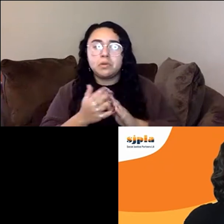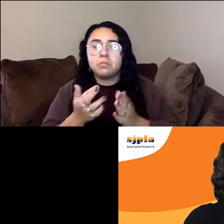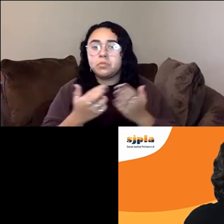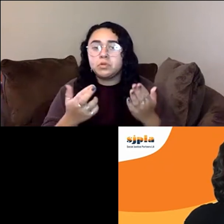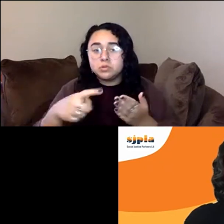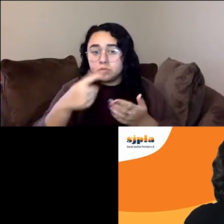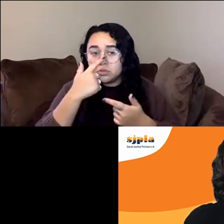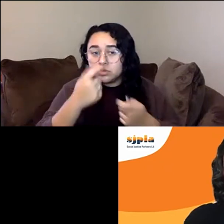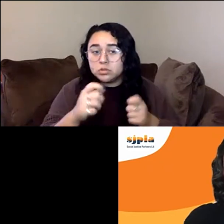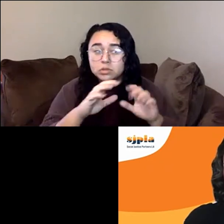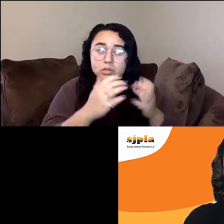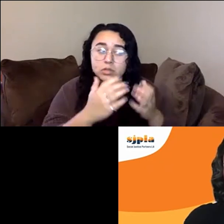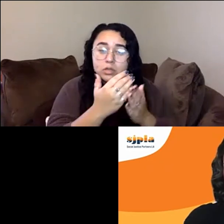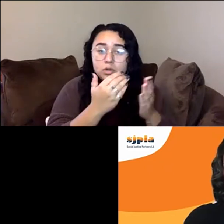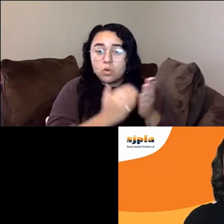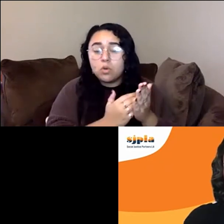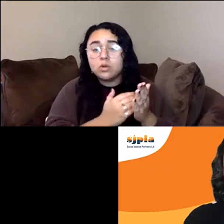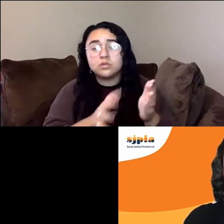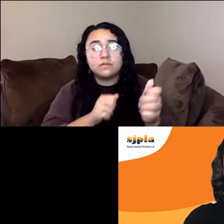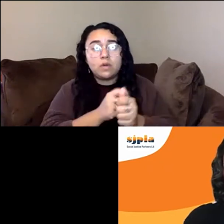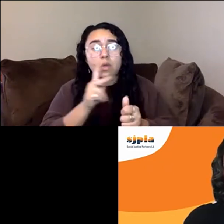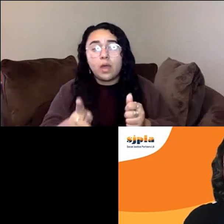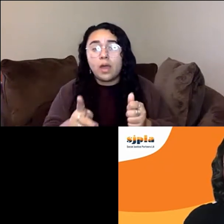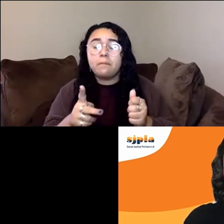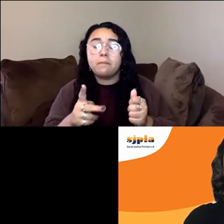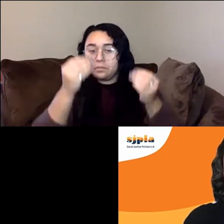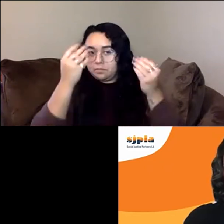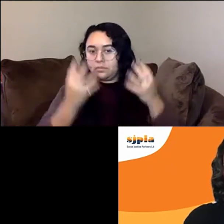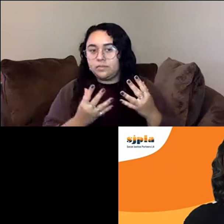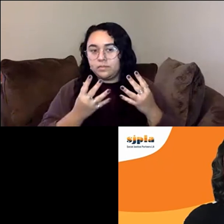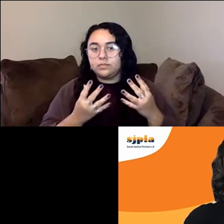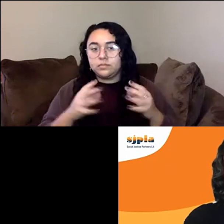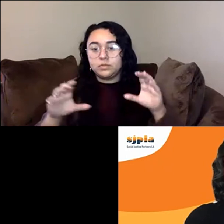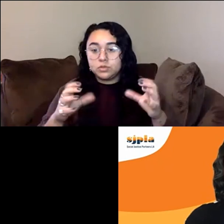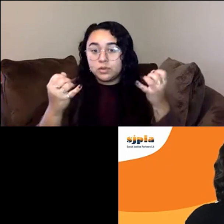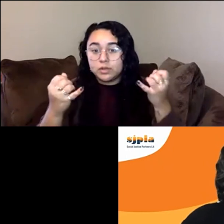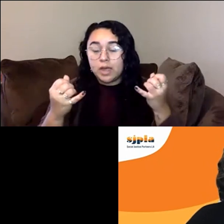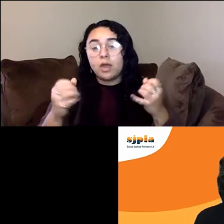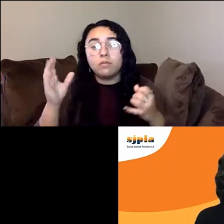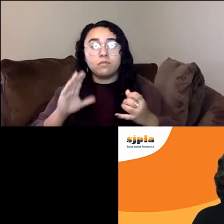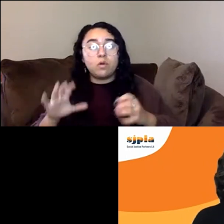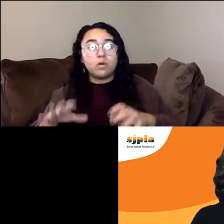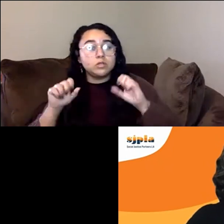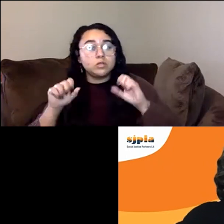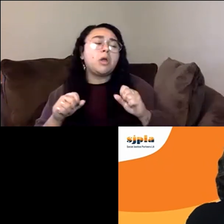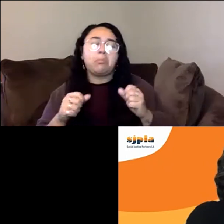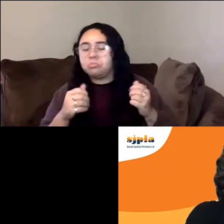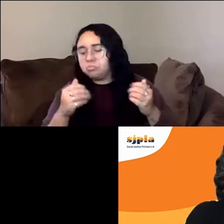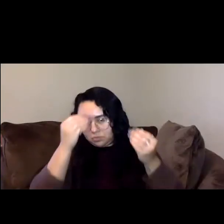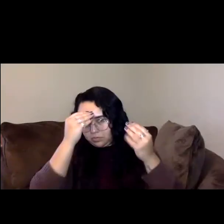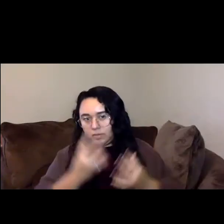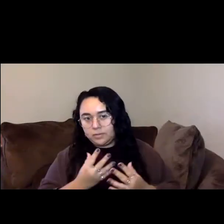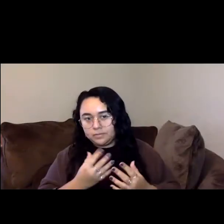wants to follow up in conversation if you're doing it or have done it in the past. Thanks. Thank you so